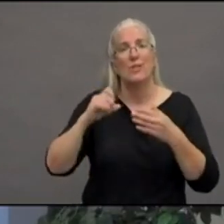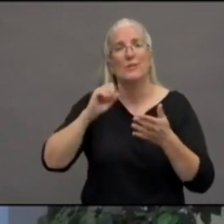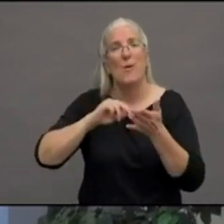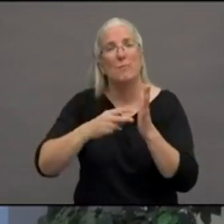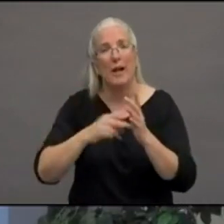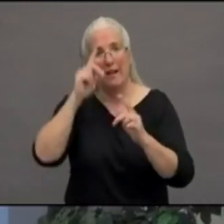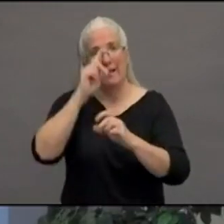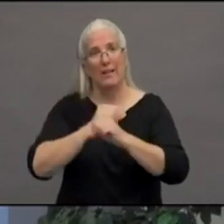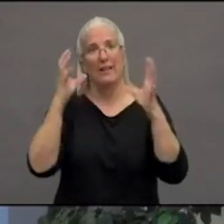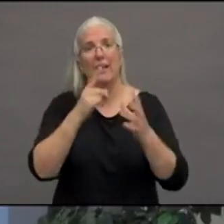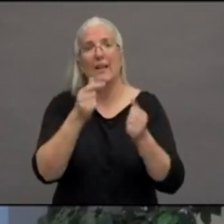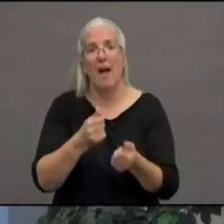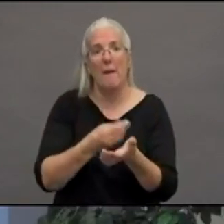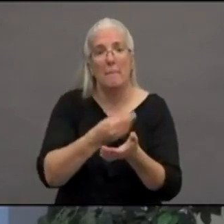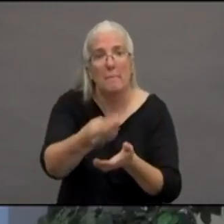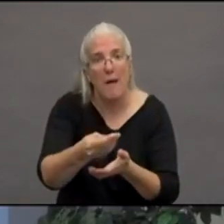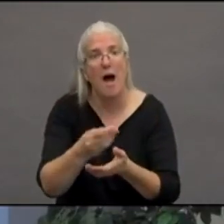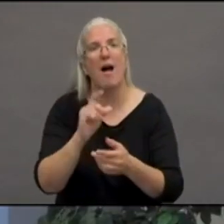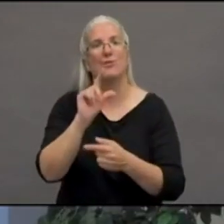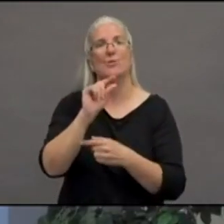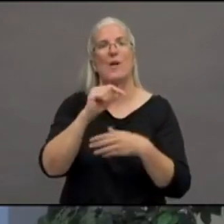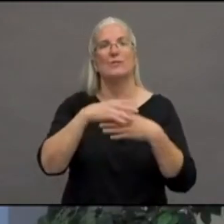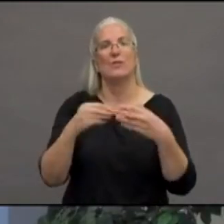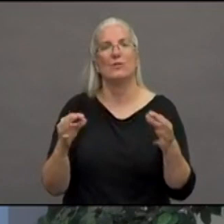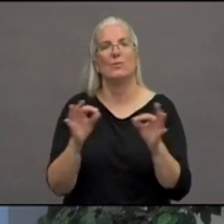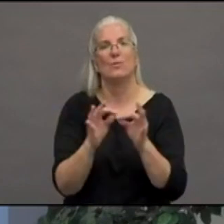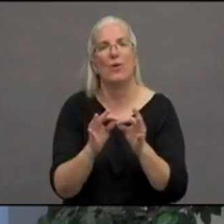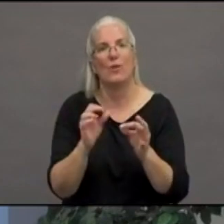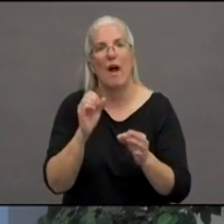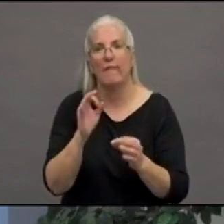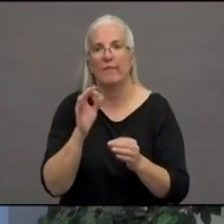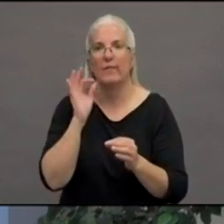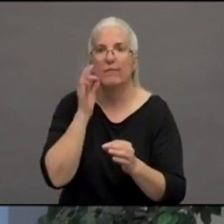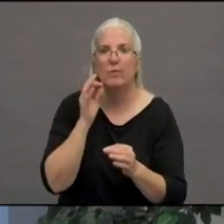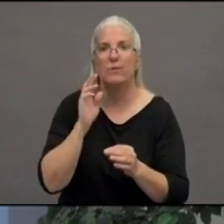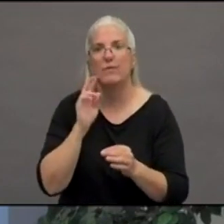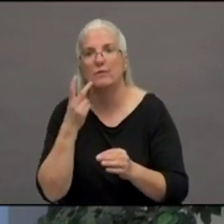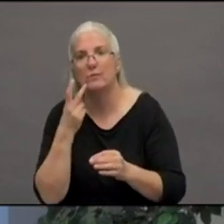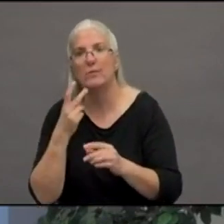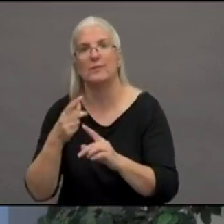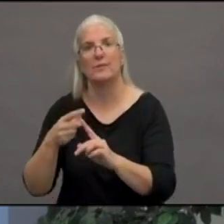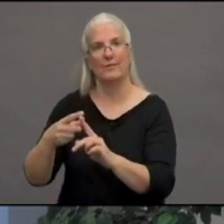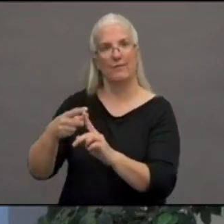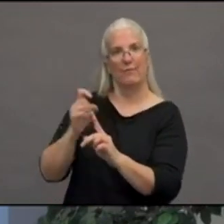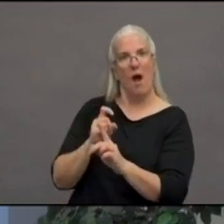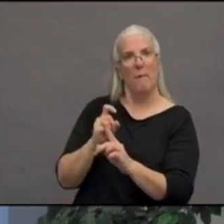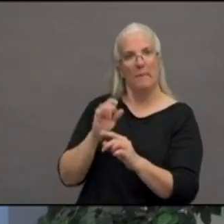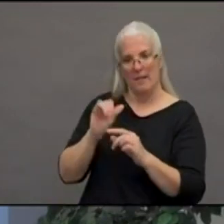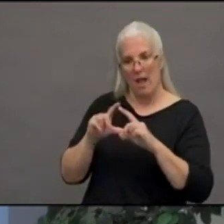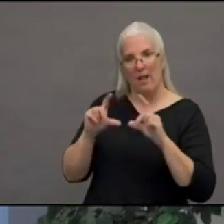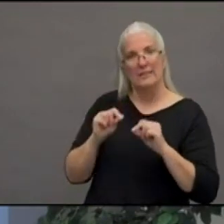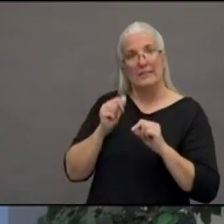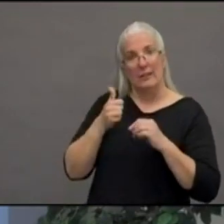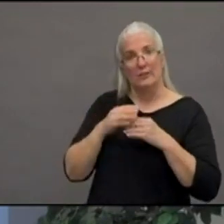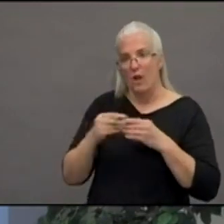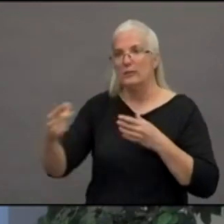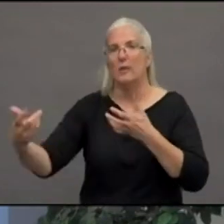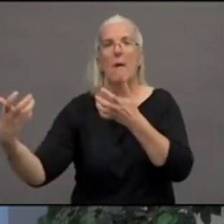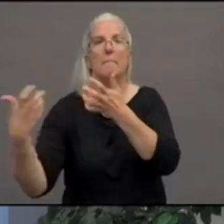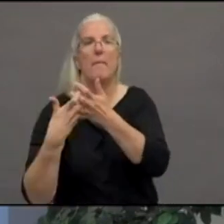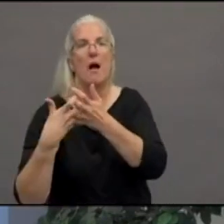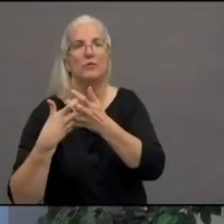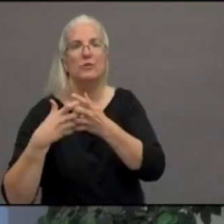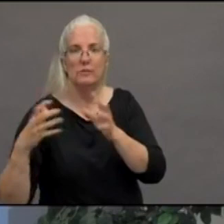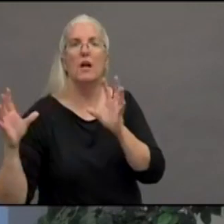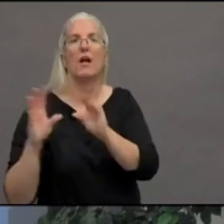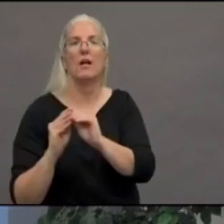to match. So out of my own pocket, I'm only spending $10 and I get $20 worth of free produce. It's a fantastic program. One of the major partners